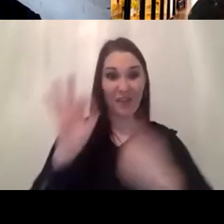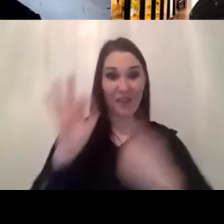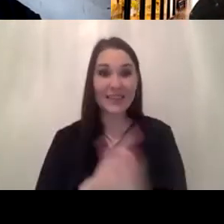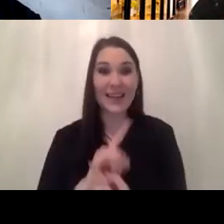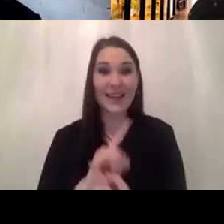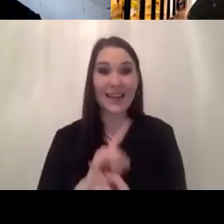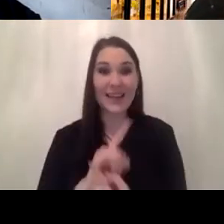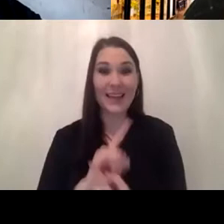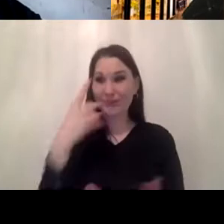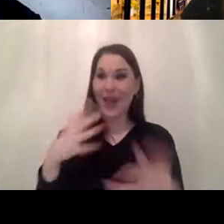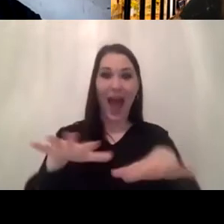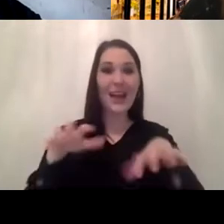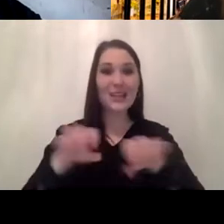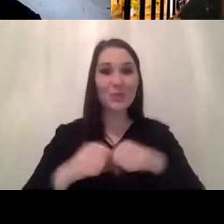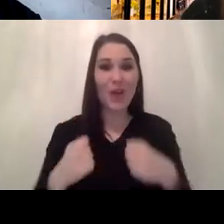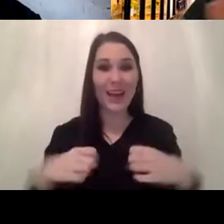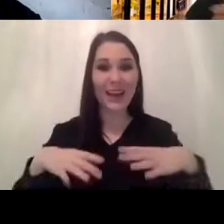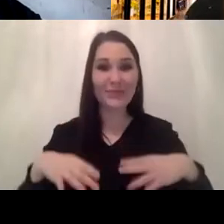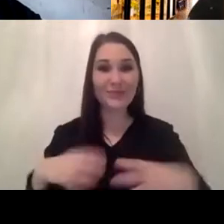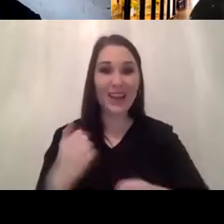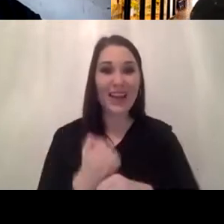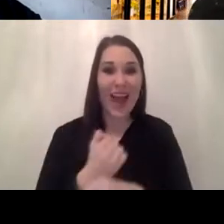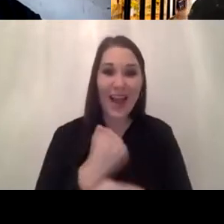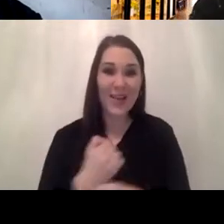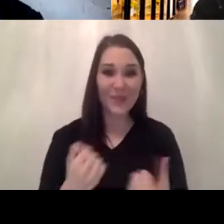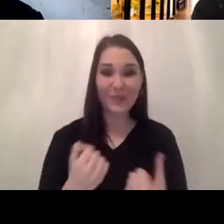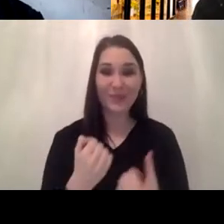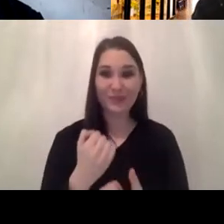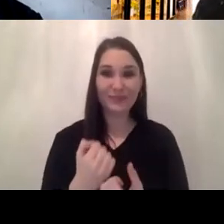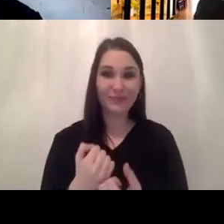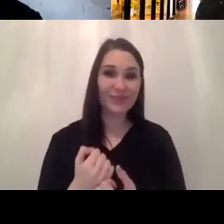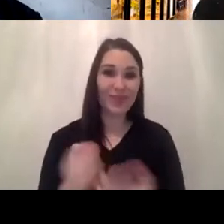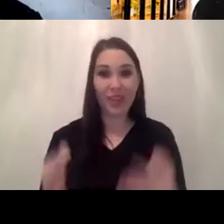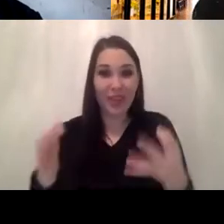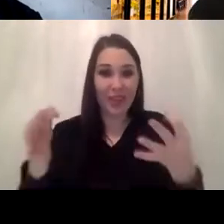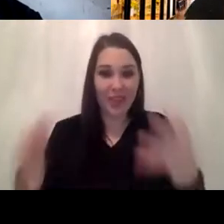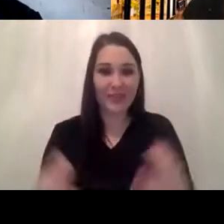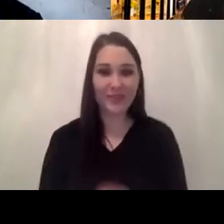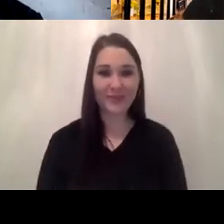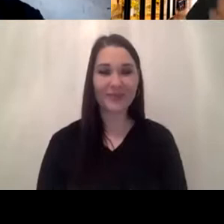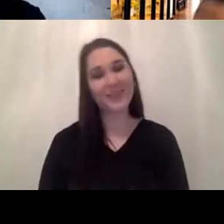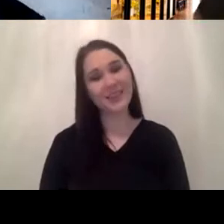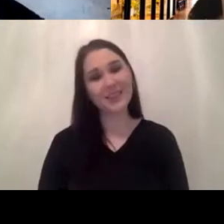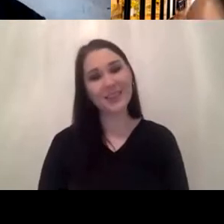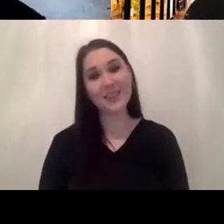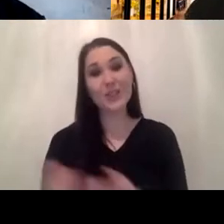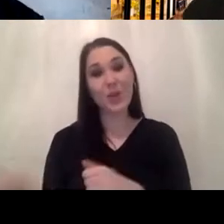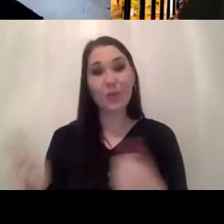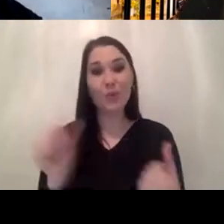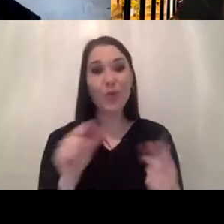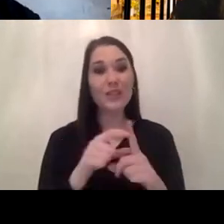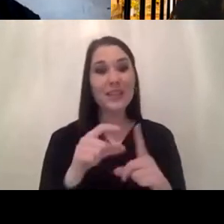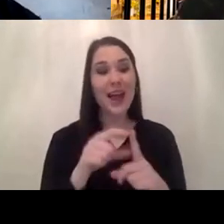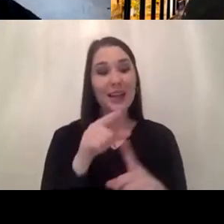icebreaking. If we move to David, how did you continue collaborating online? Would you also elaborate on the